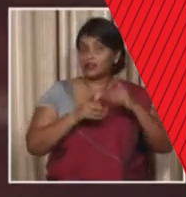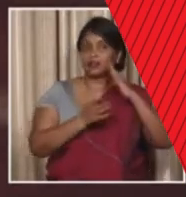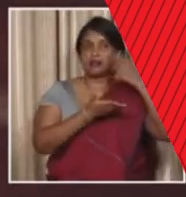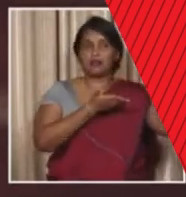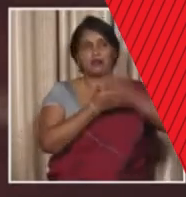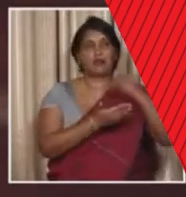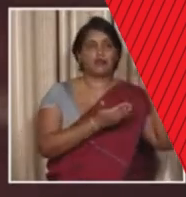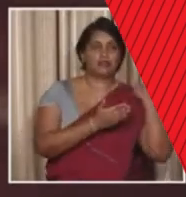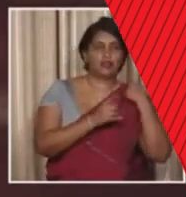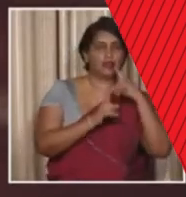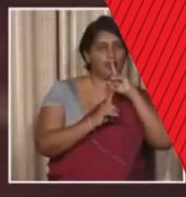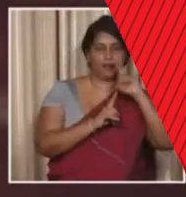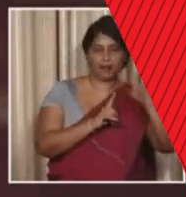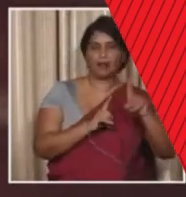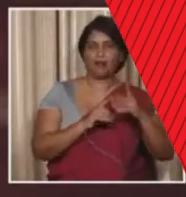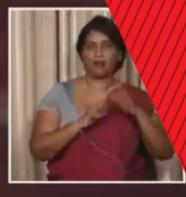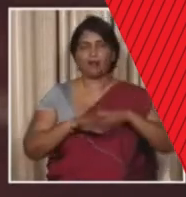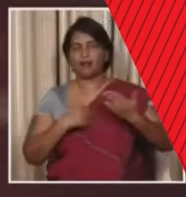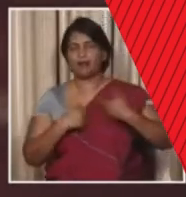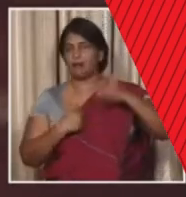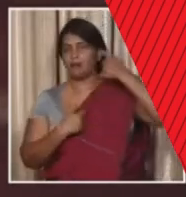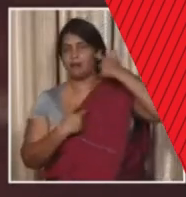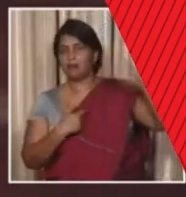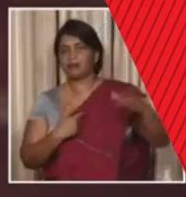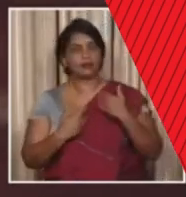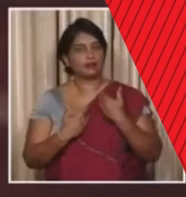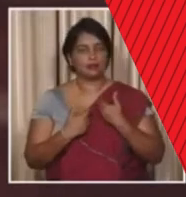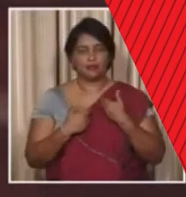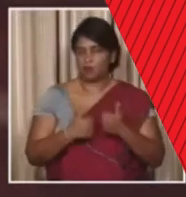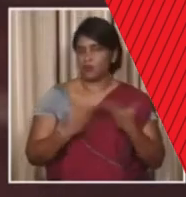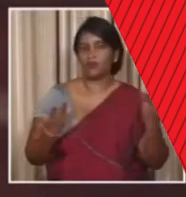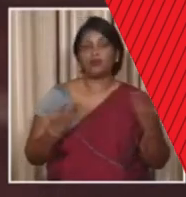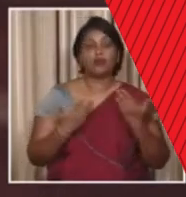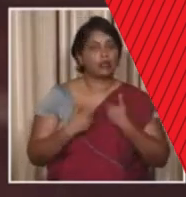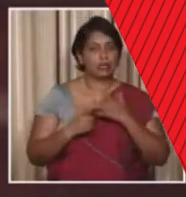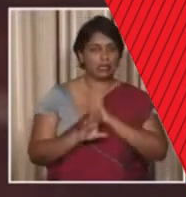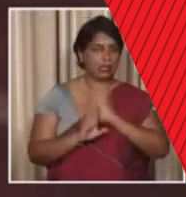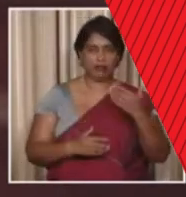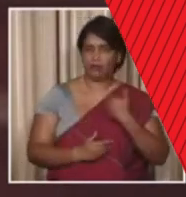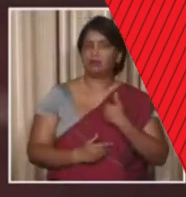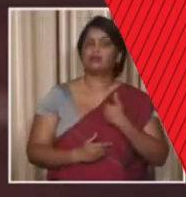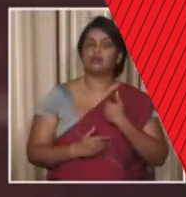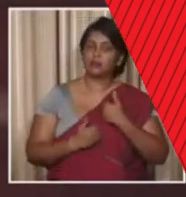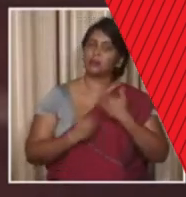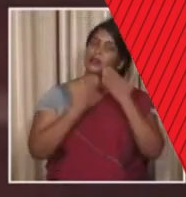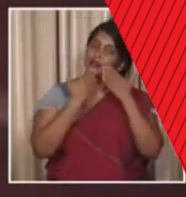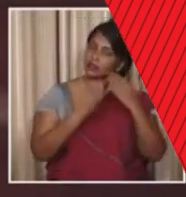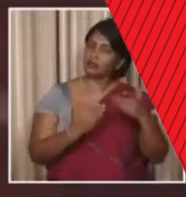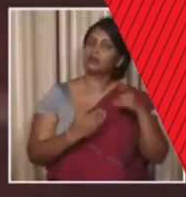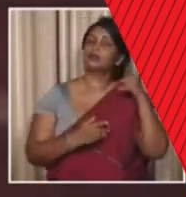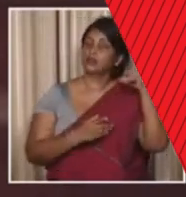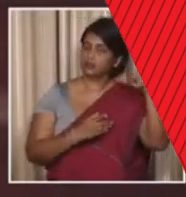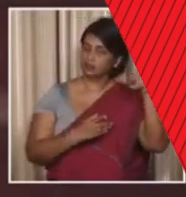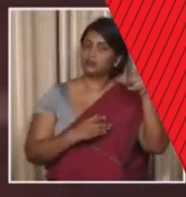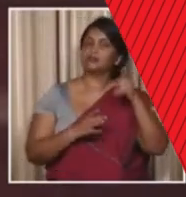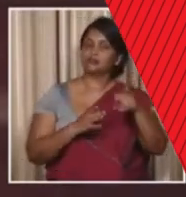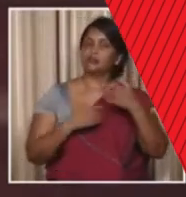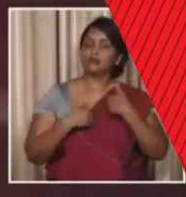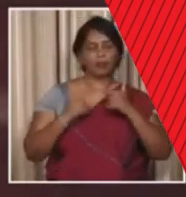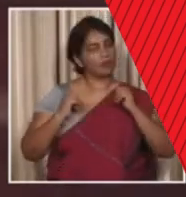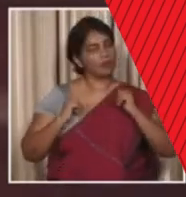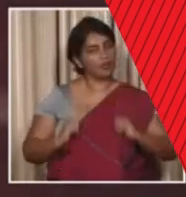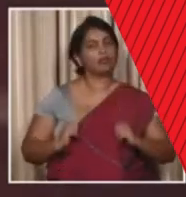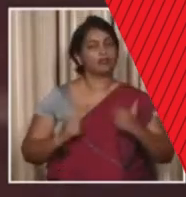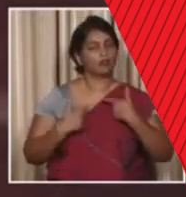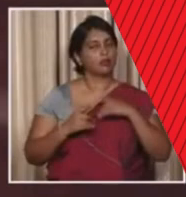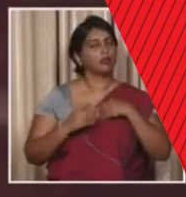put them down. So I am not that politician. I'm grateful and I'm proud of what we have reached so far, and I will ever continue to do so. If